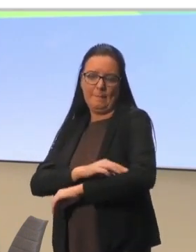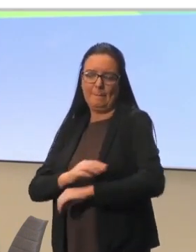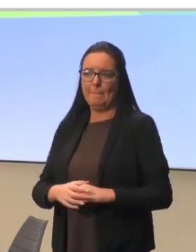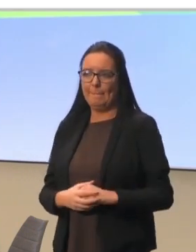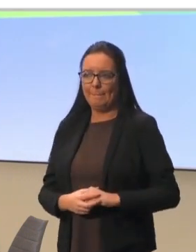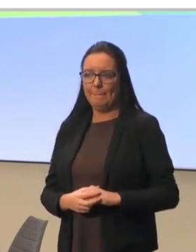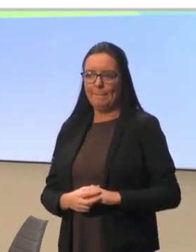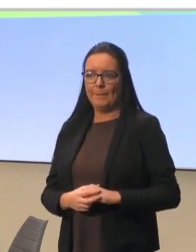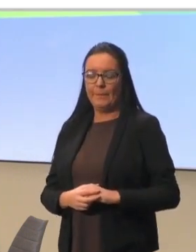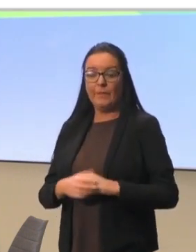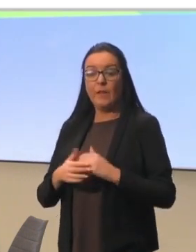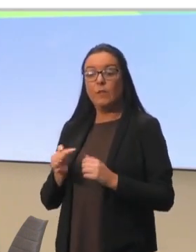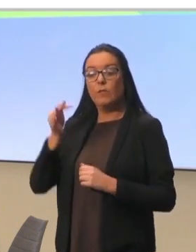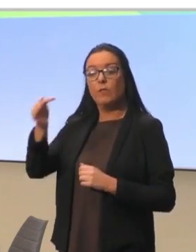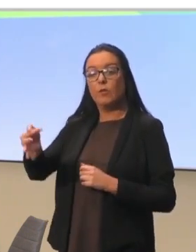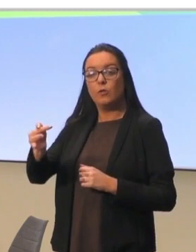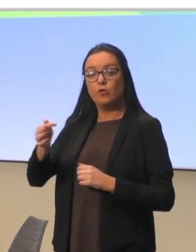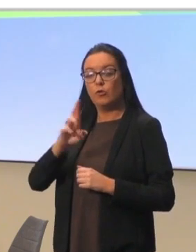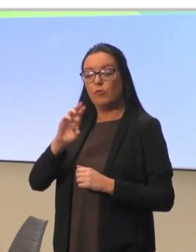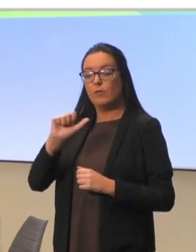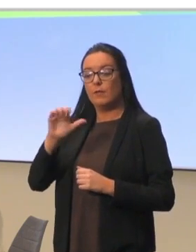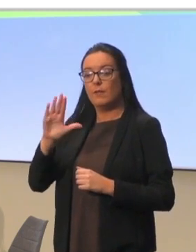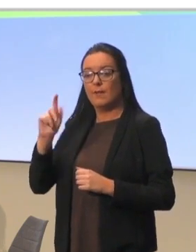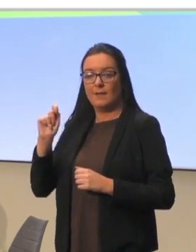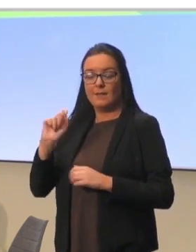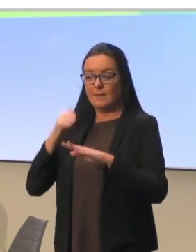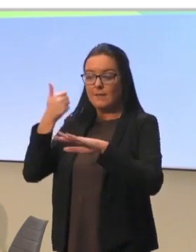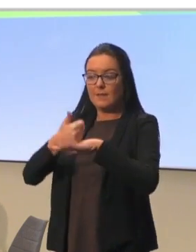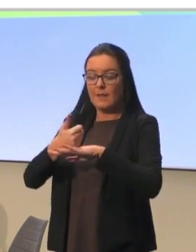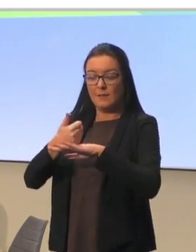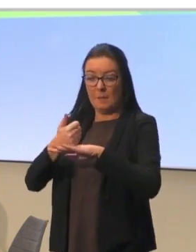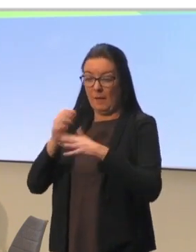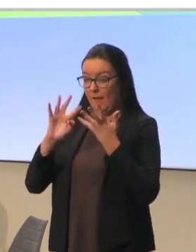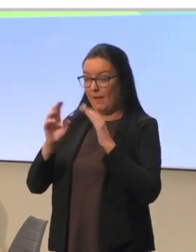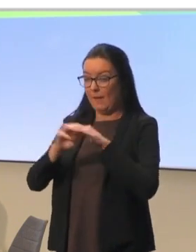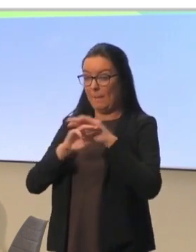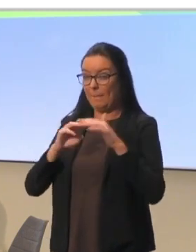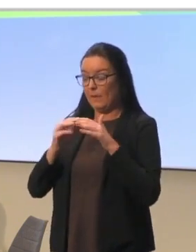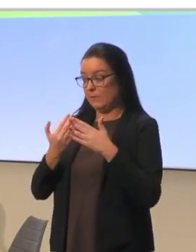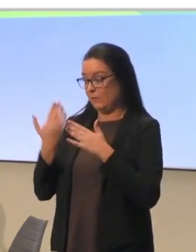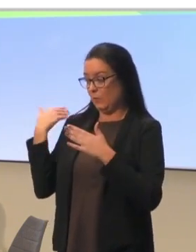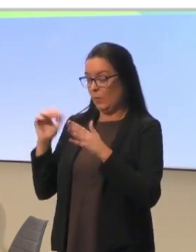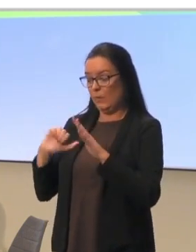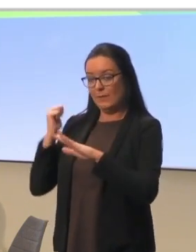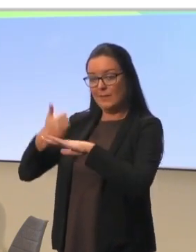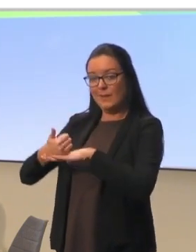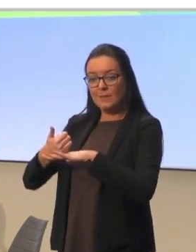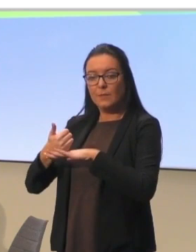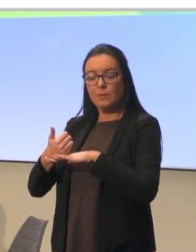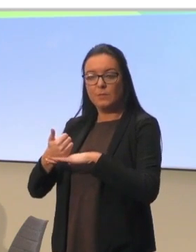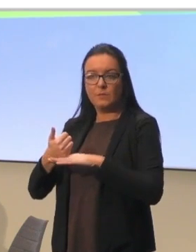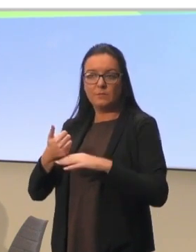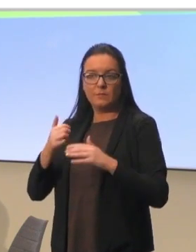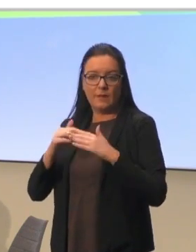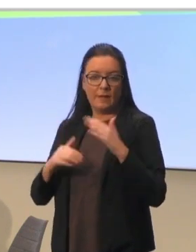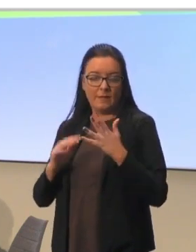Going forward, the REALT teams were established, as I said, less than 9 months ago, so it's not like with a plan that it was to